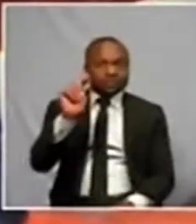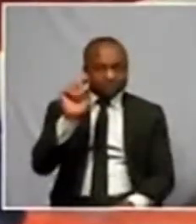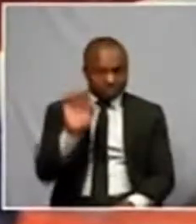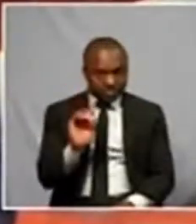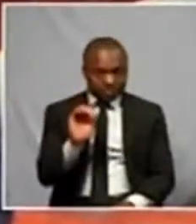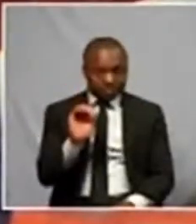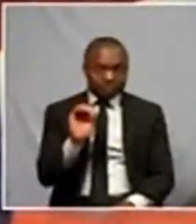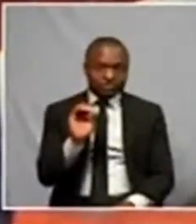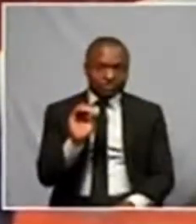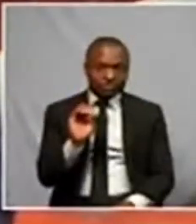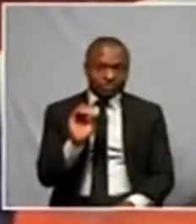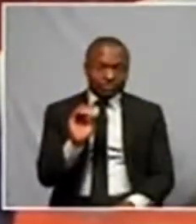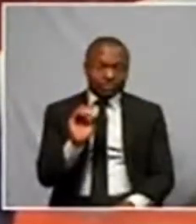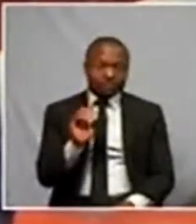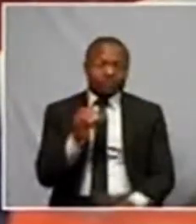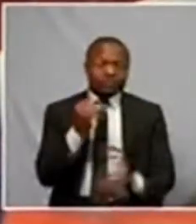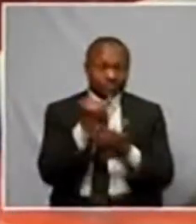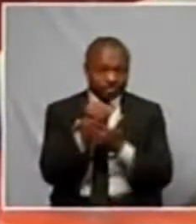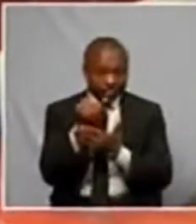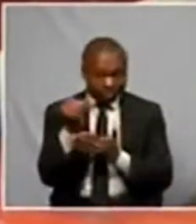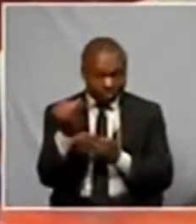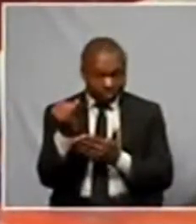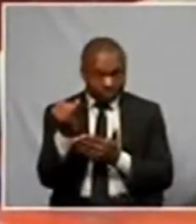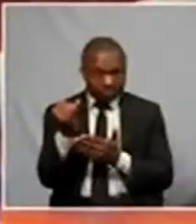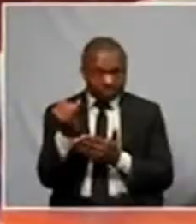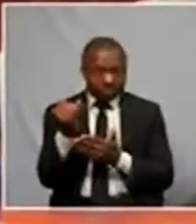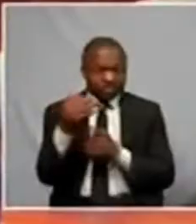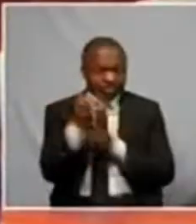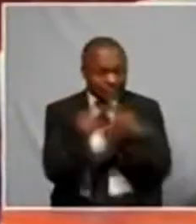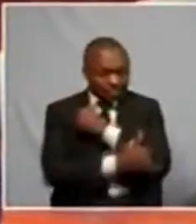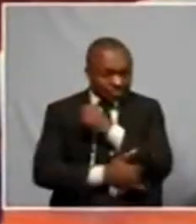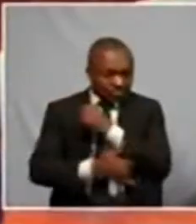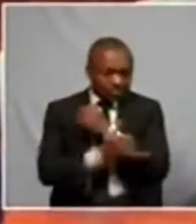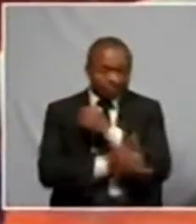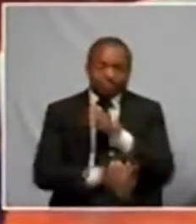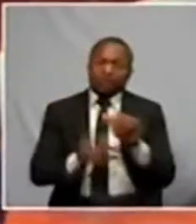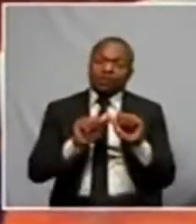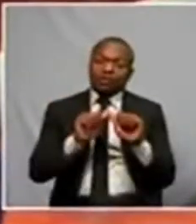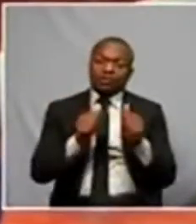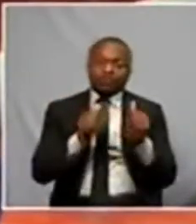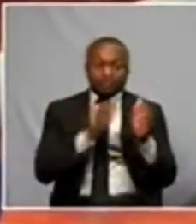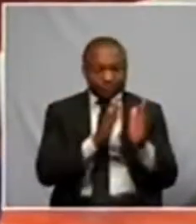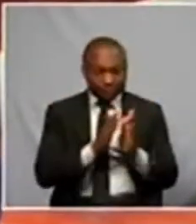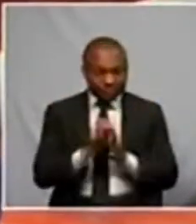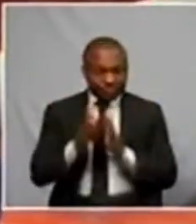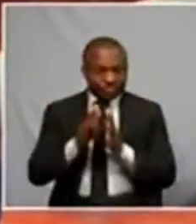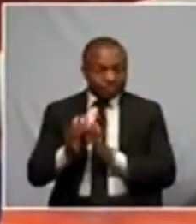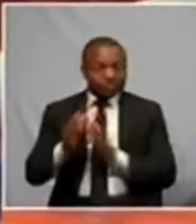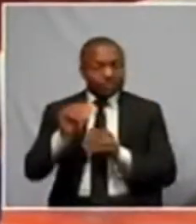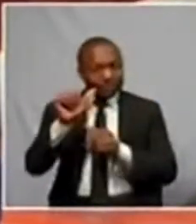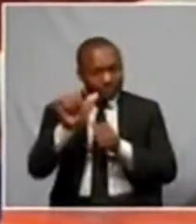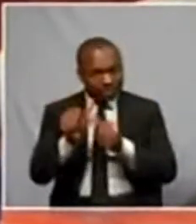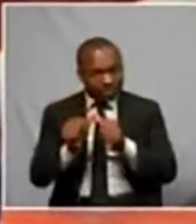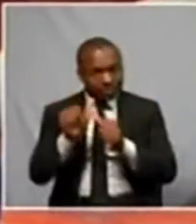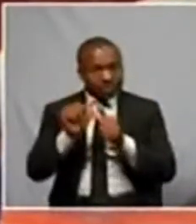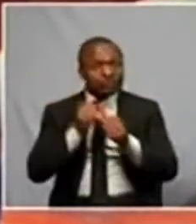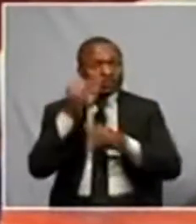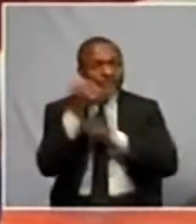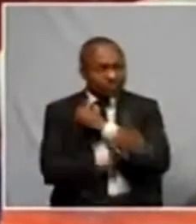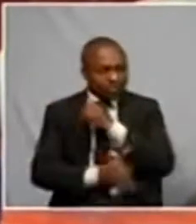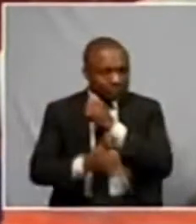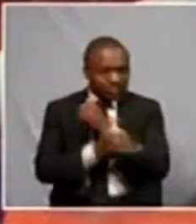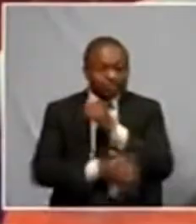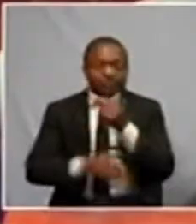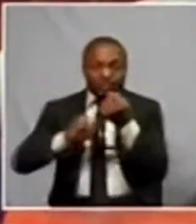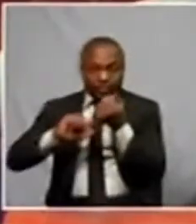sir, it's really the issue of the country being well prepared, because every country is ensuring that it's